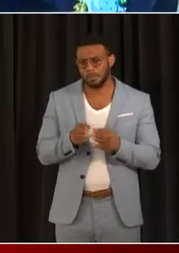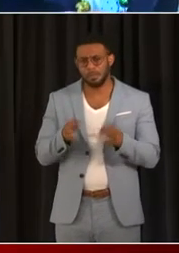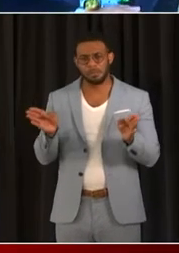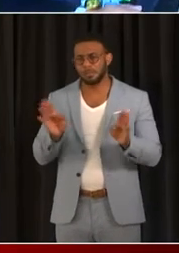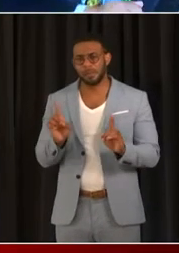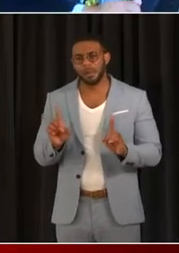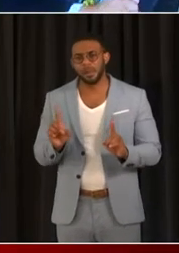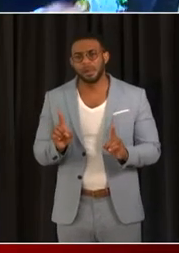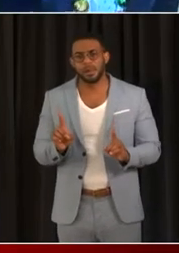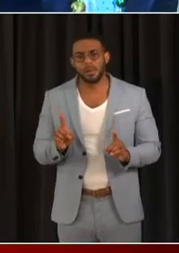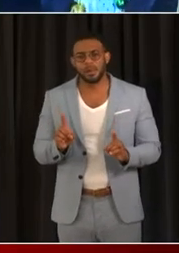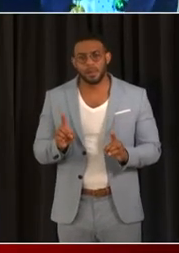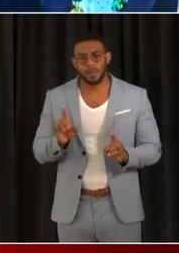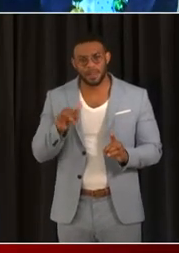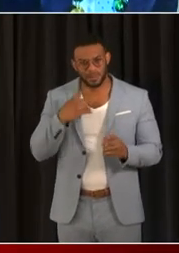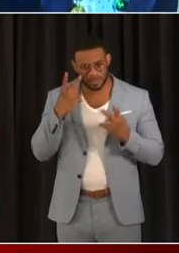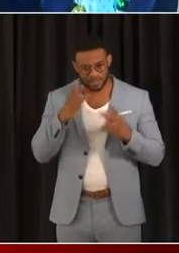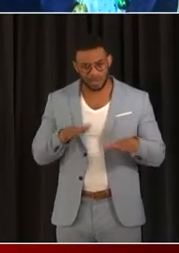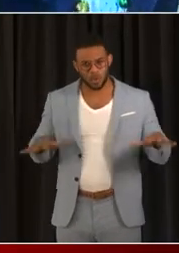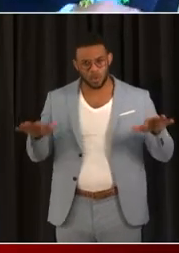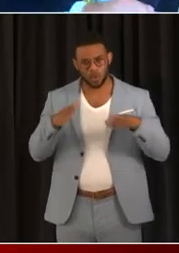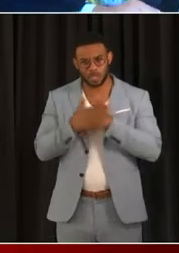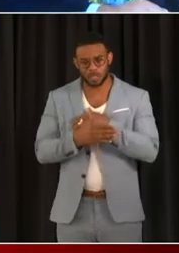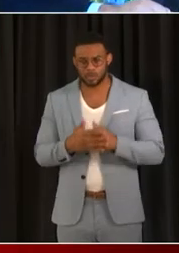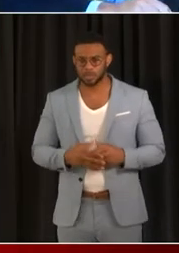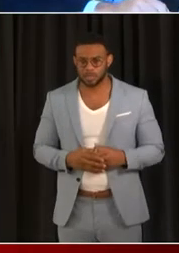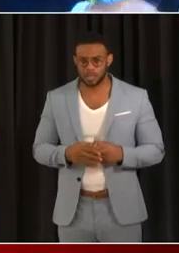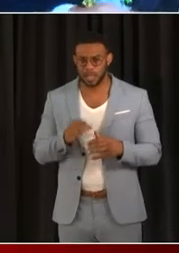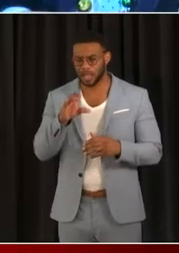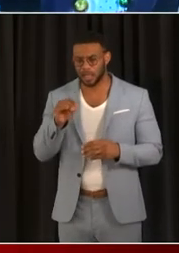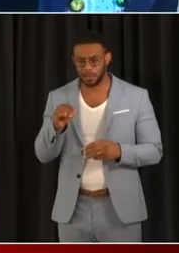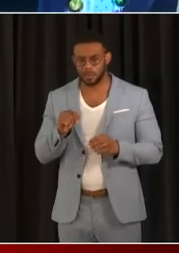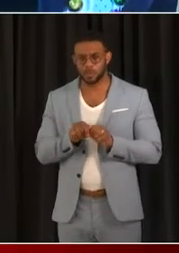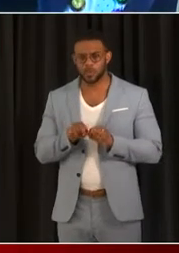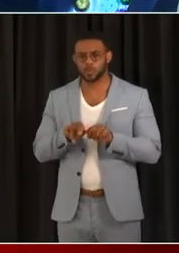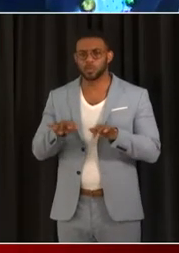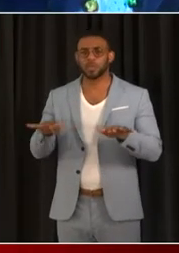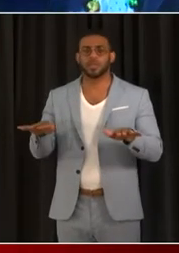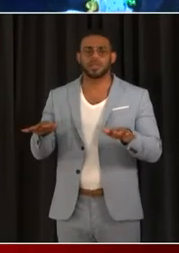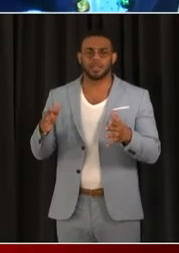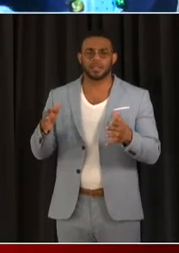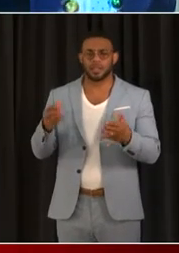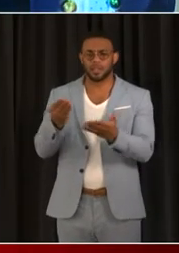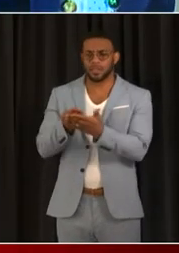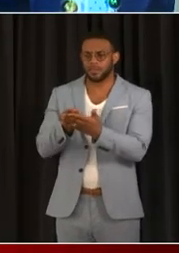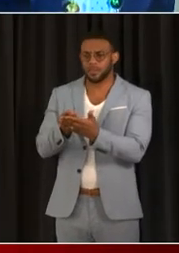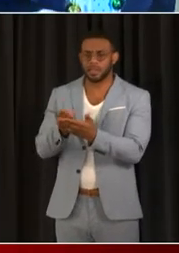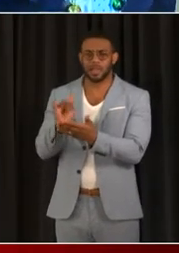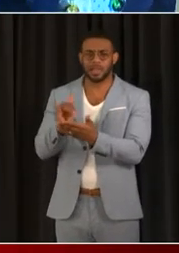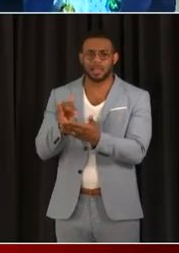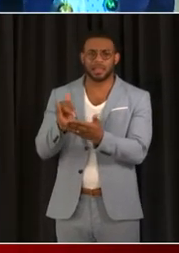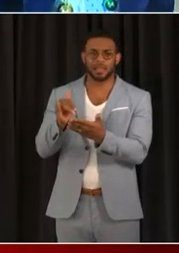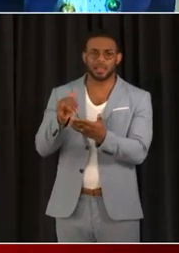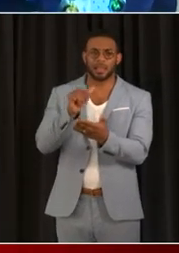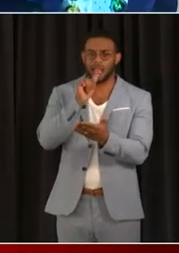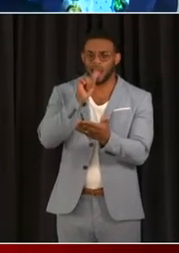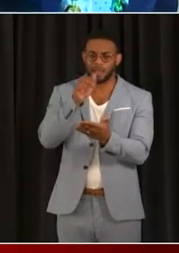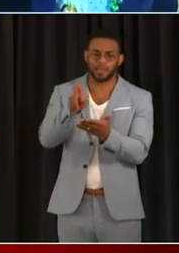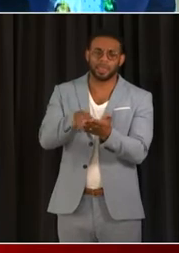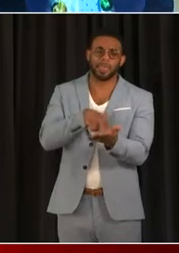in general. And that's what we're seeing across the country. Companies spreading these funds like peanut